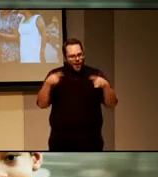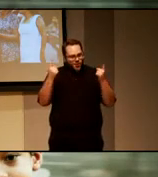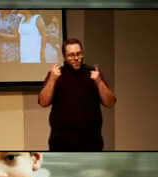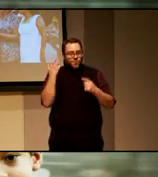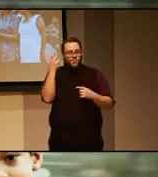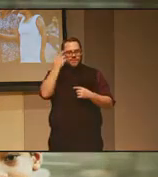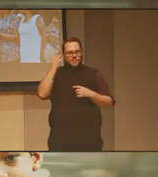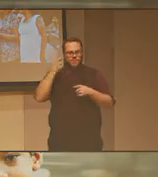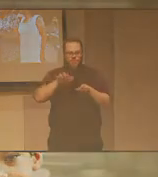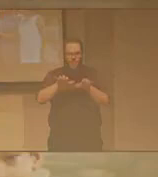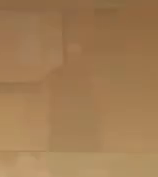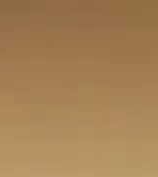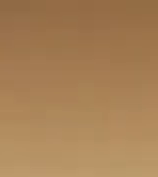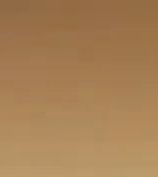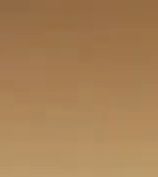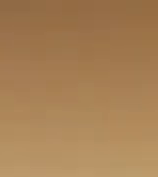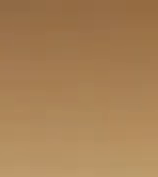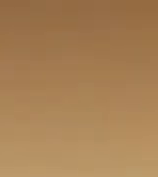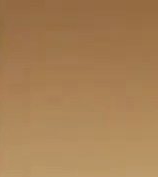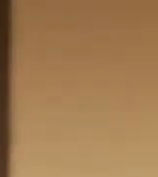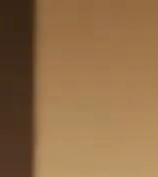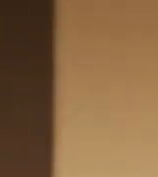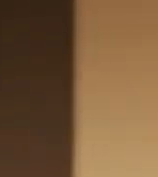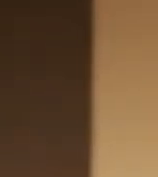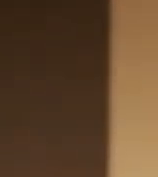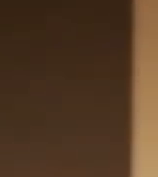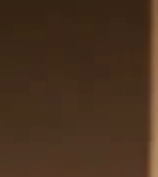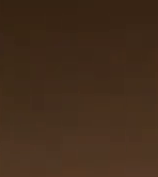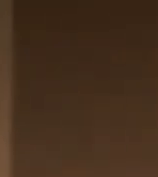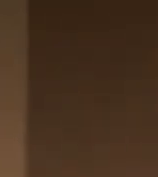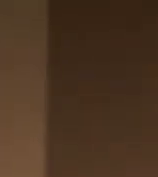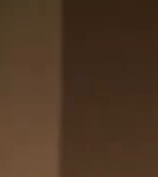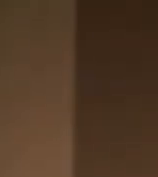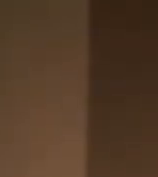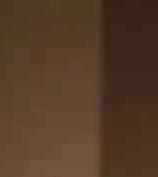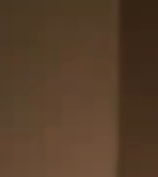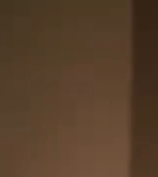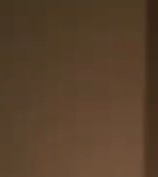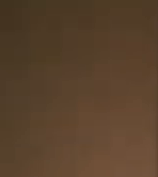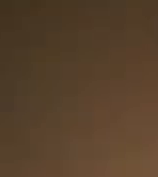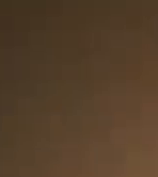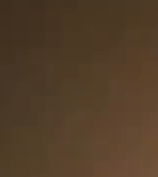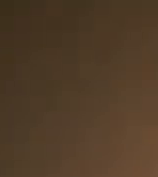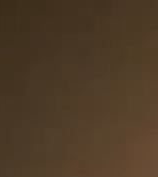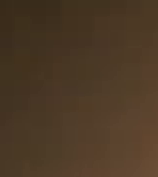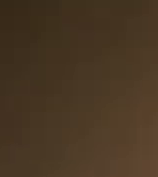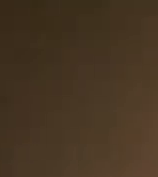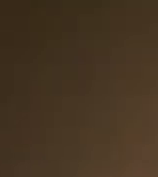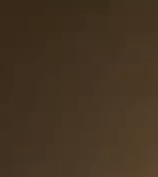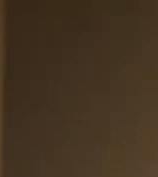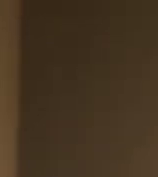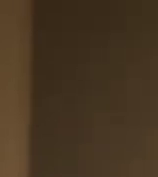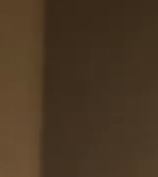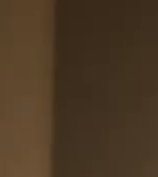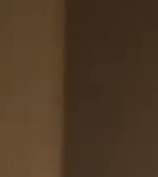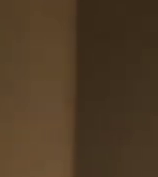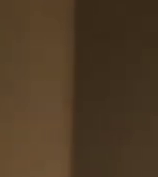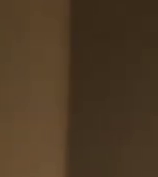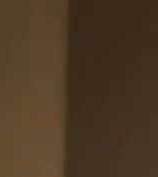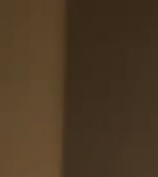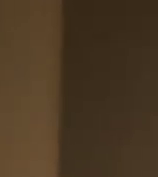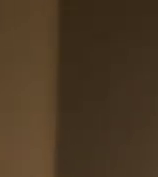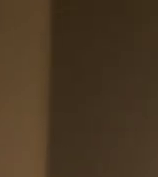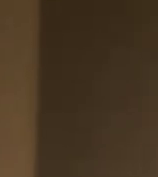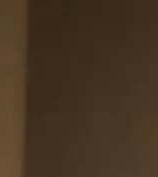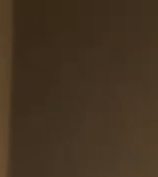climate change is because it is essential to improve our health and address health disparities. We cannot achieve health